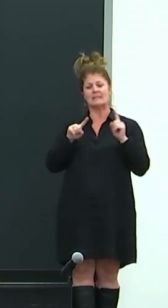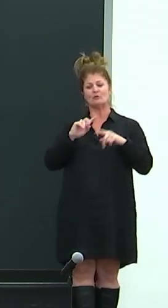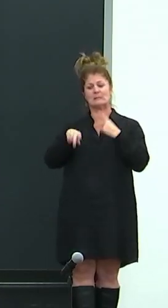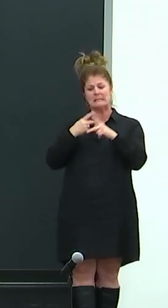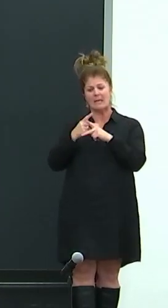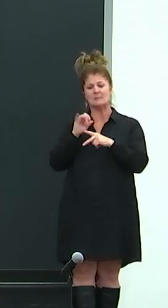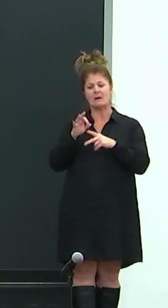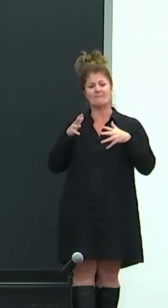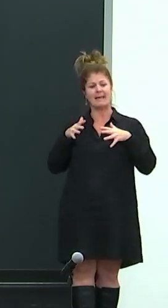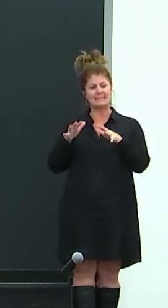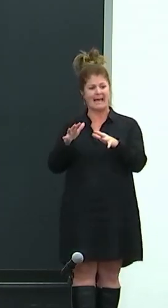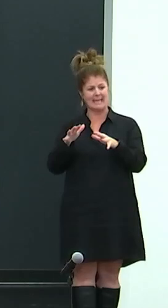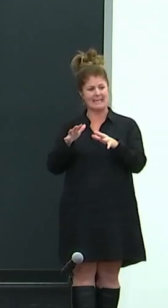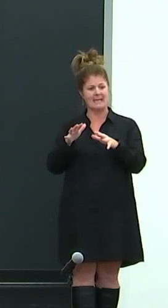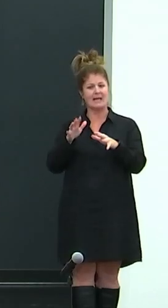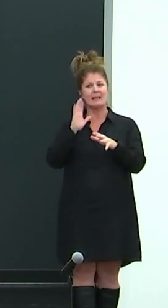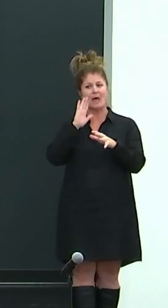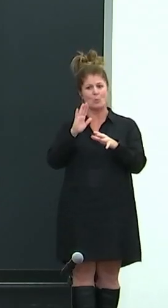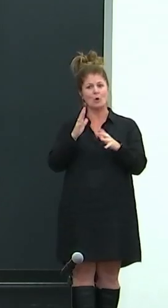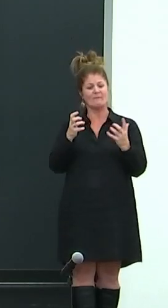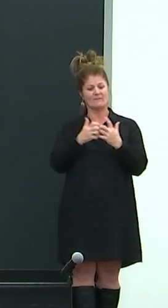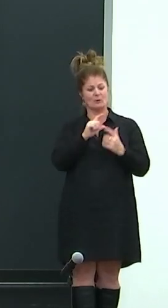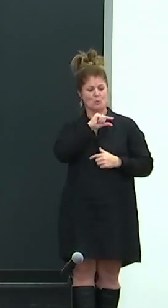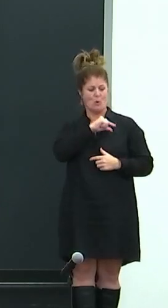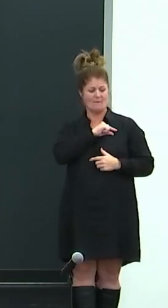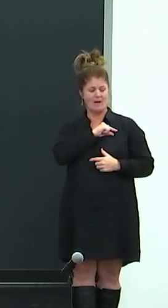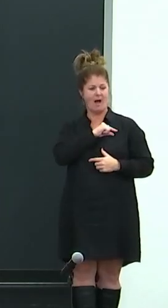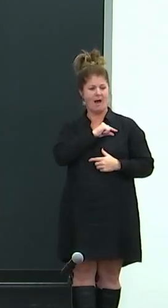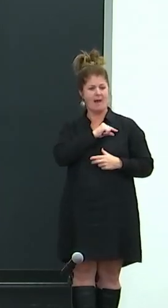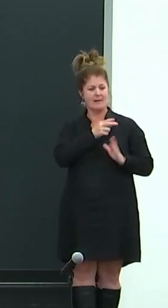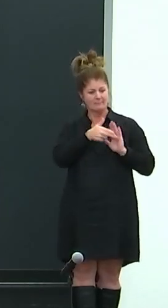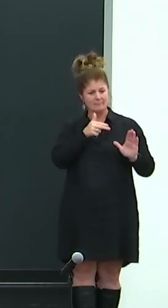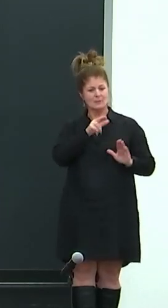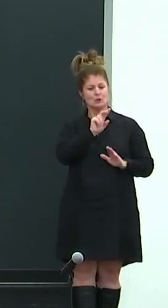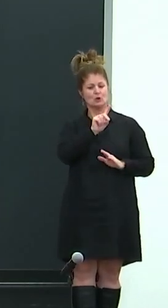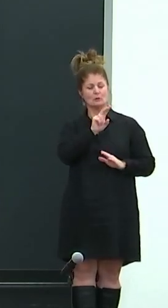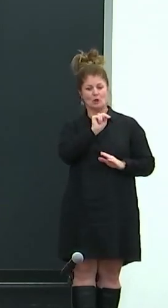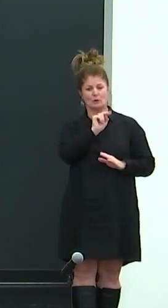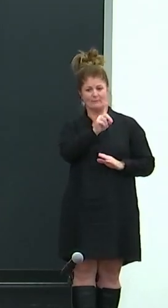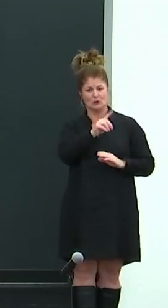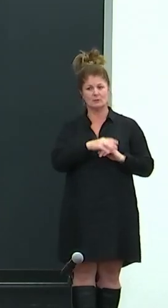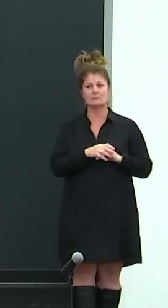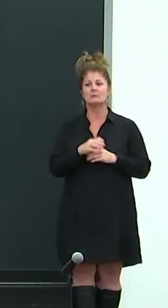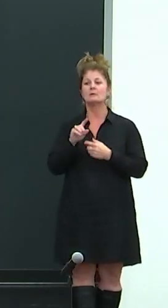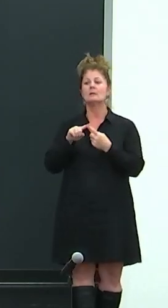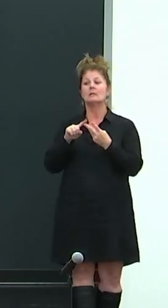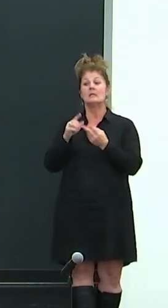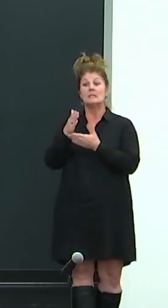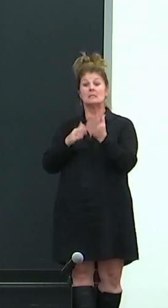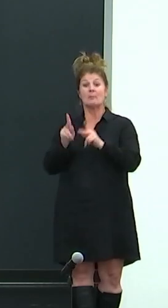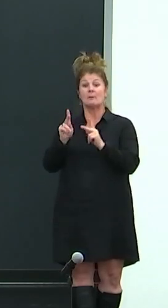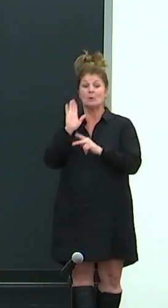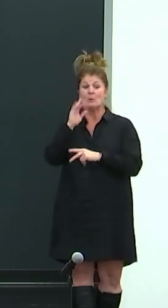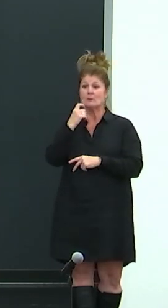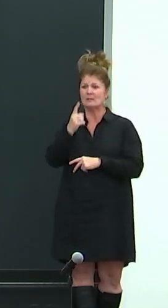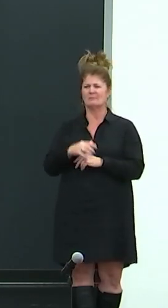anxiety that do qualify as neurodiverse. There are other people who emphatically will tell you